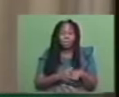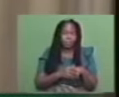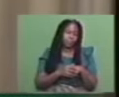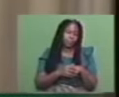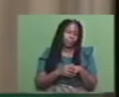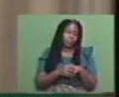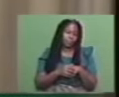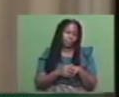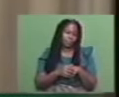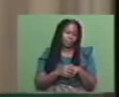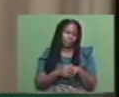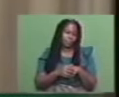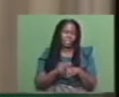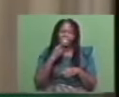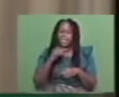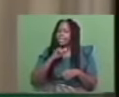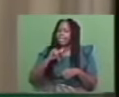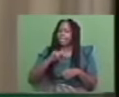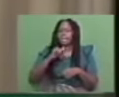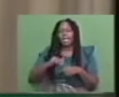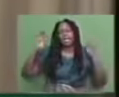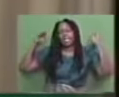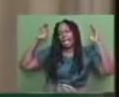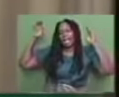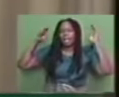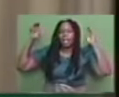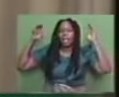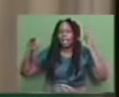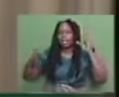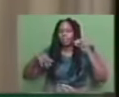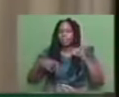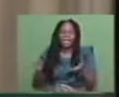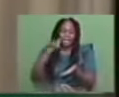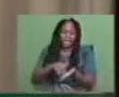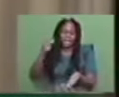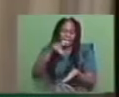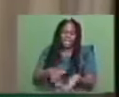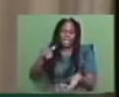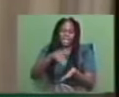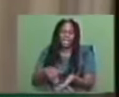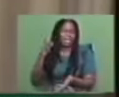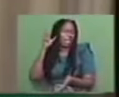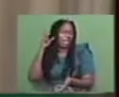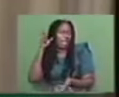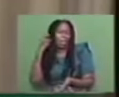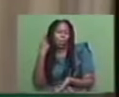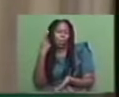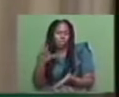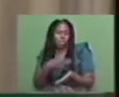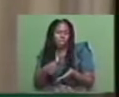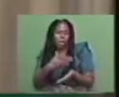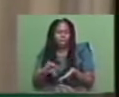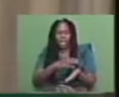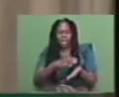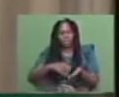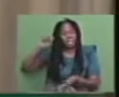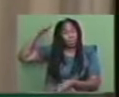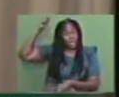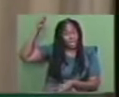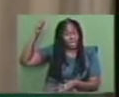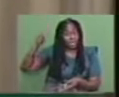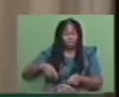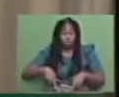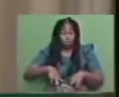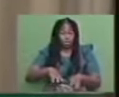in like a popular road march, playing out in every budget. Since 2017, you have been pledging to boost the non-energy sector,